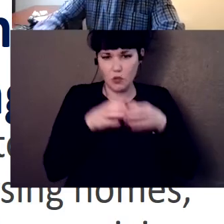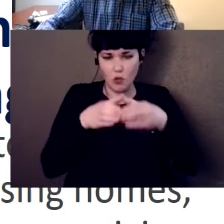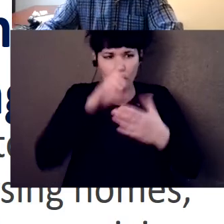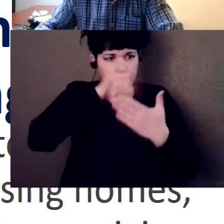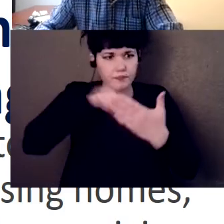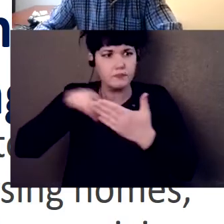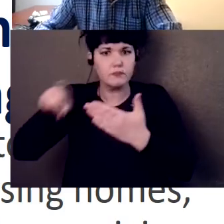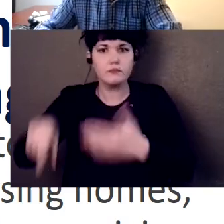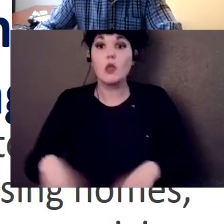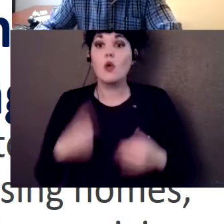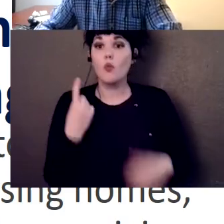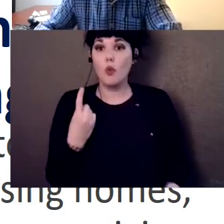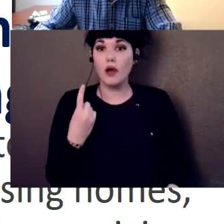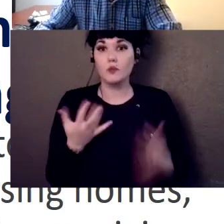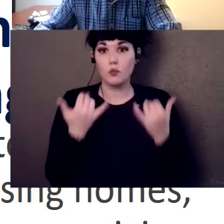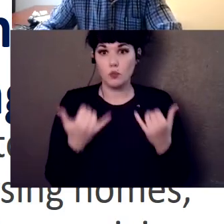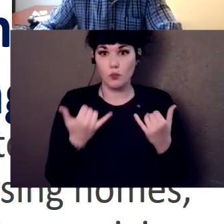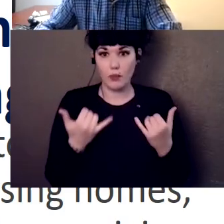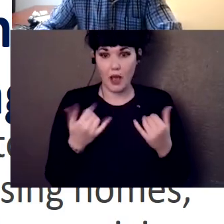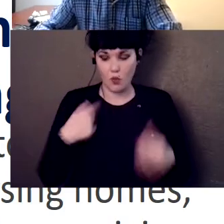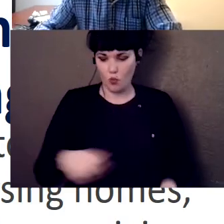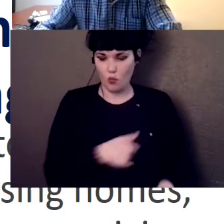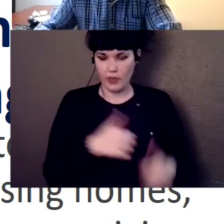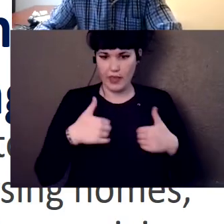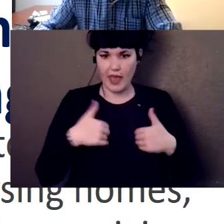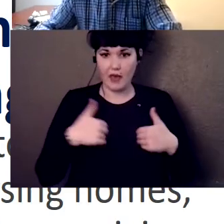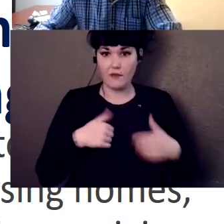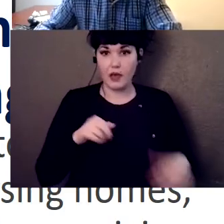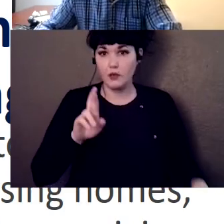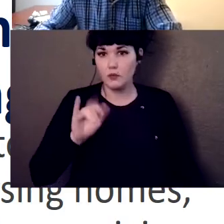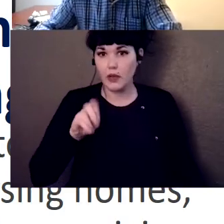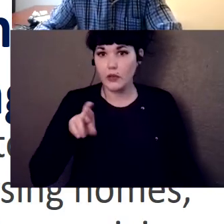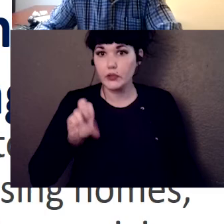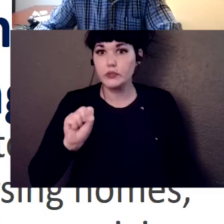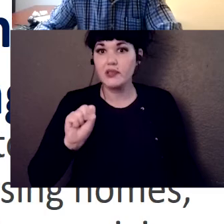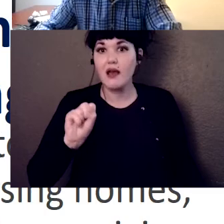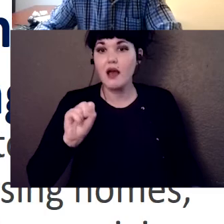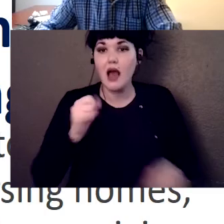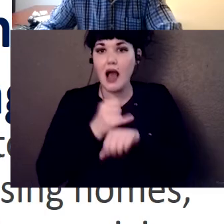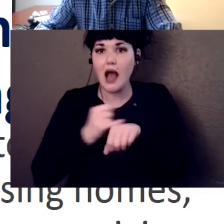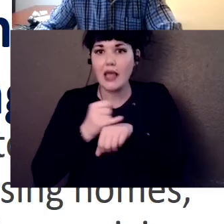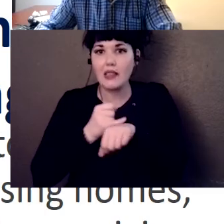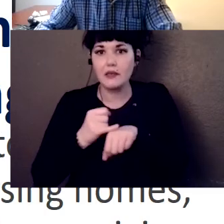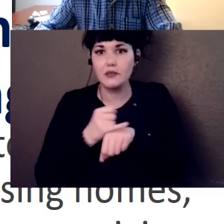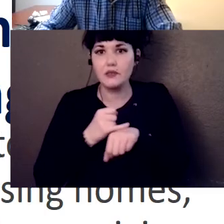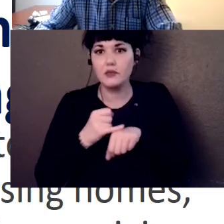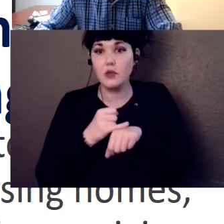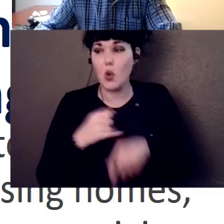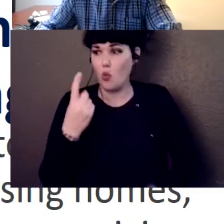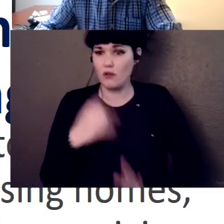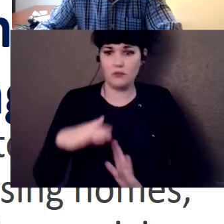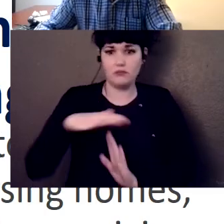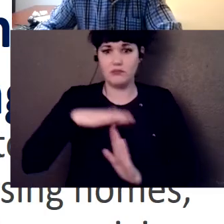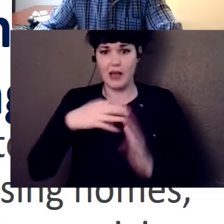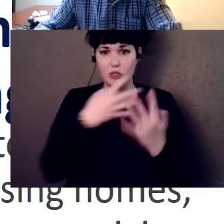DRNY is currently working with is over at Rikers Island, which is one of the major